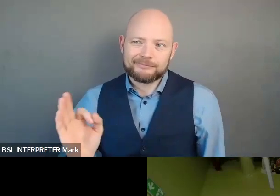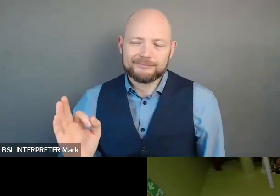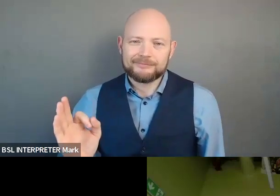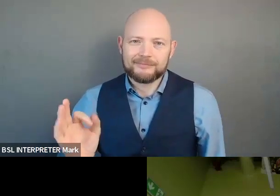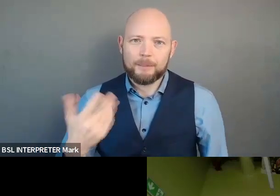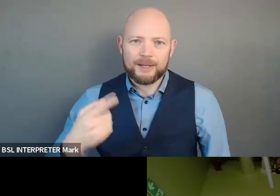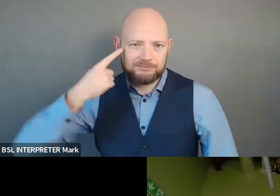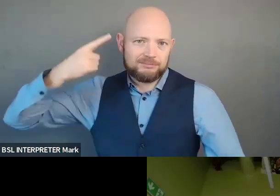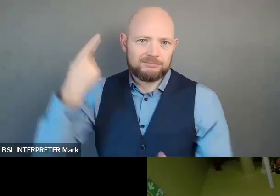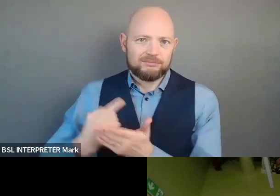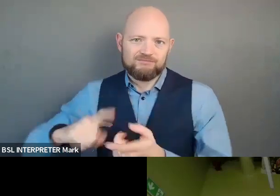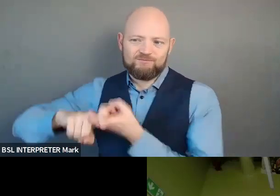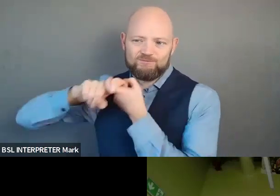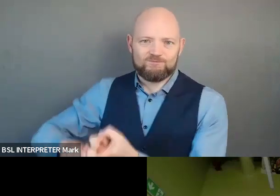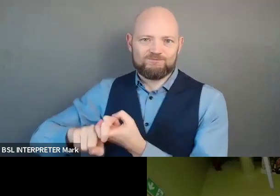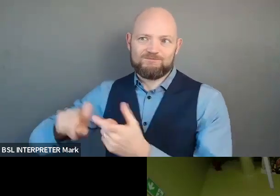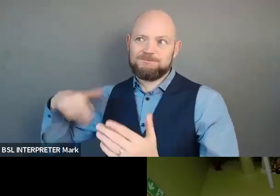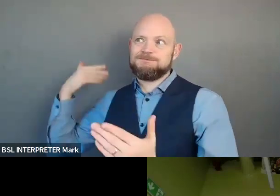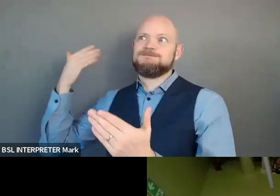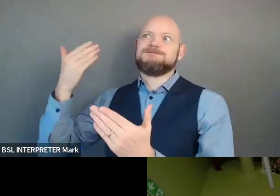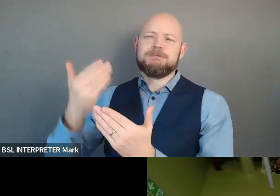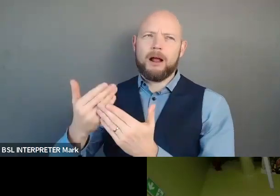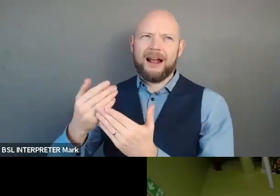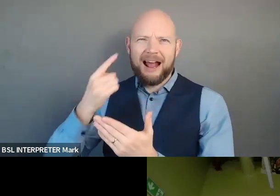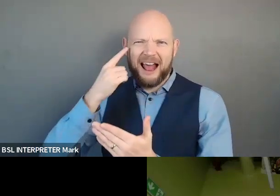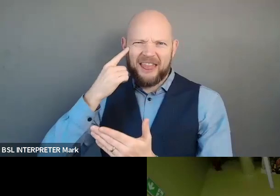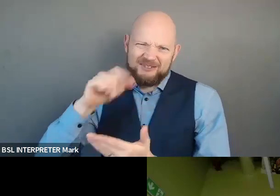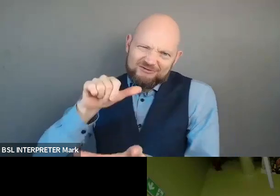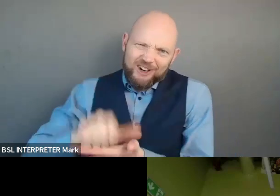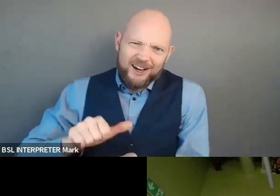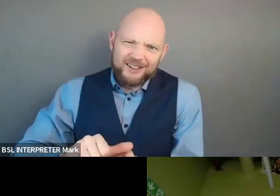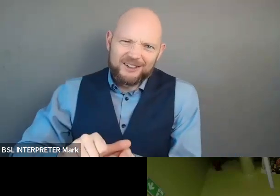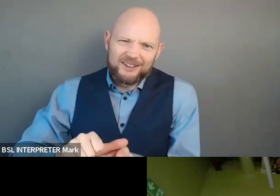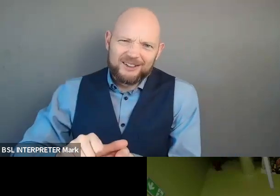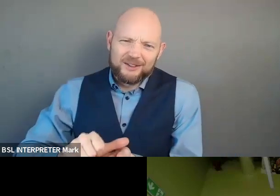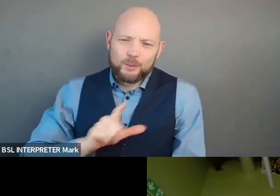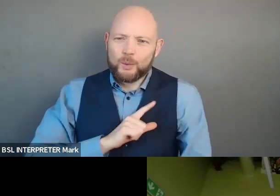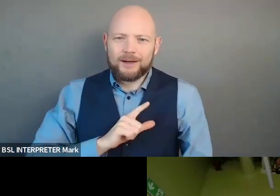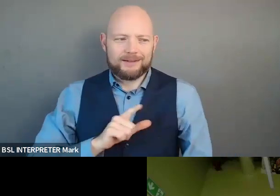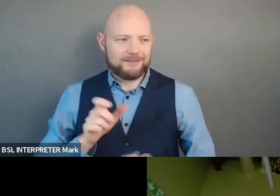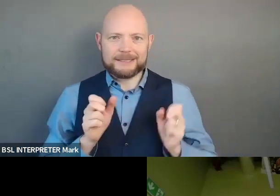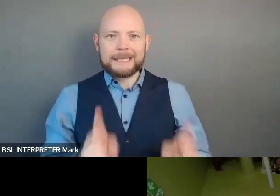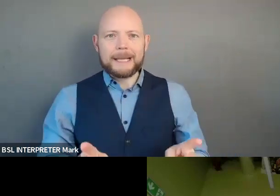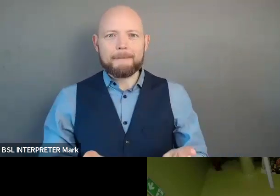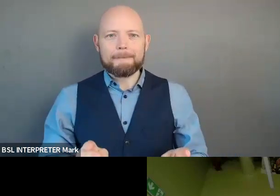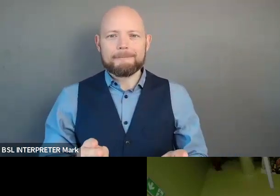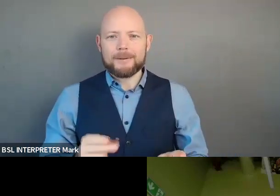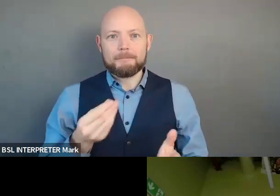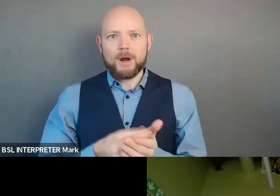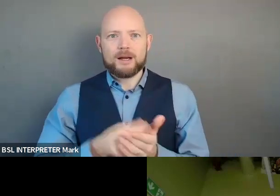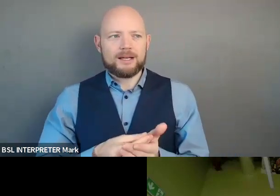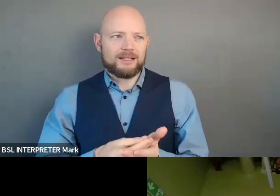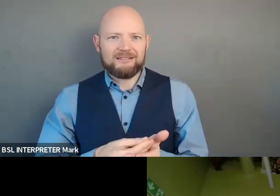long time. I think it's probably the right decision. There's not much money in the system, and I worry that there's not much evidence either